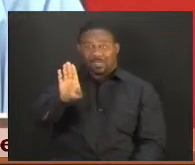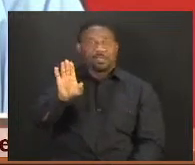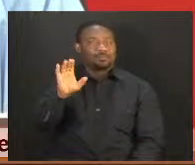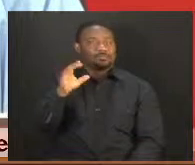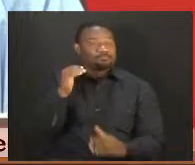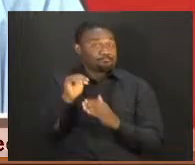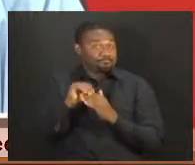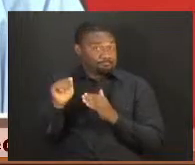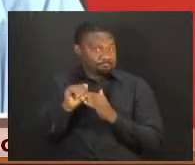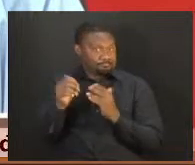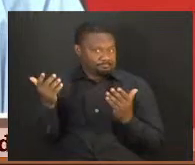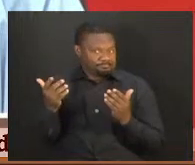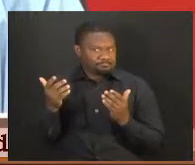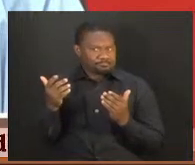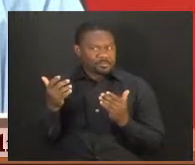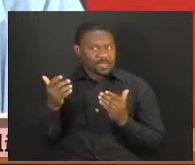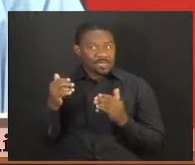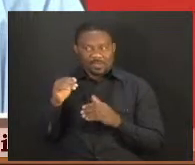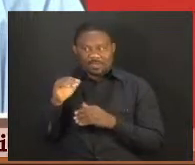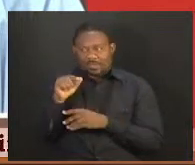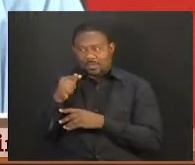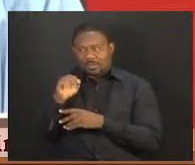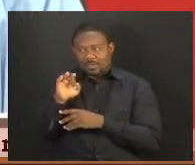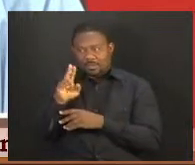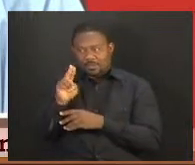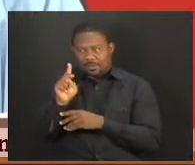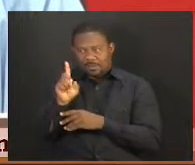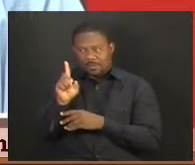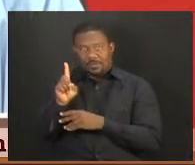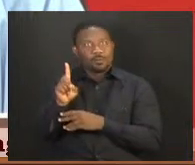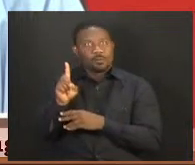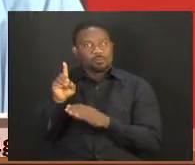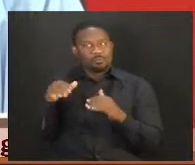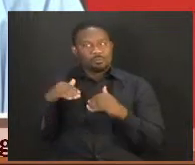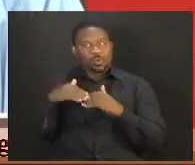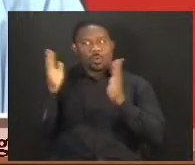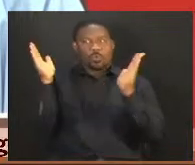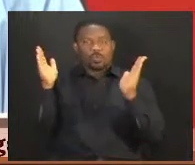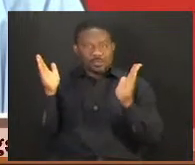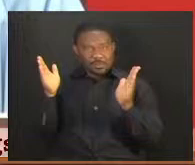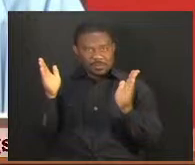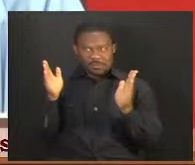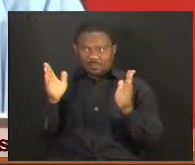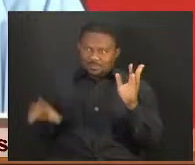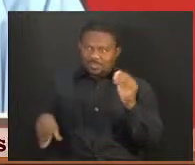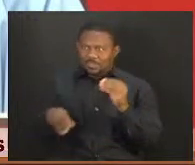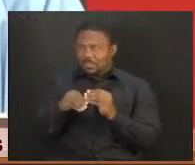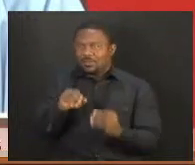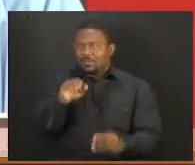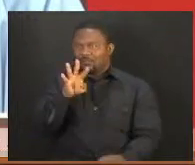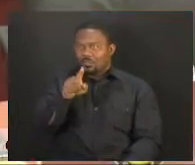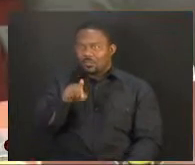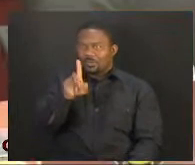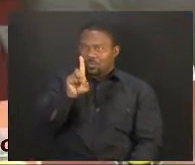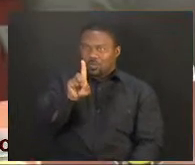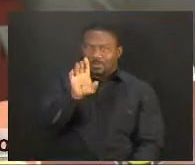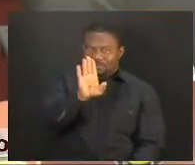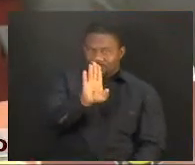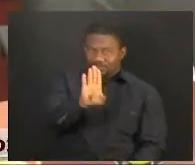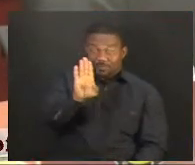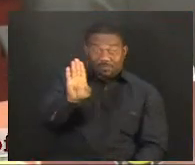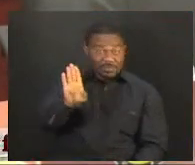By uncapping the GET fund, we will be making available an additional 4.1 billion Ghana cedis,